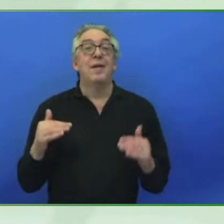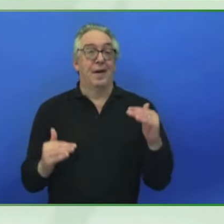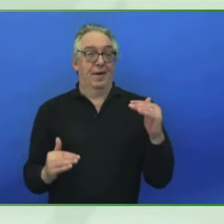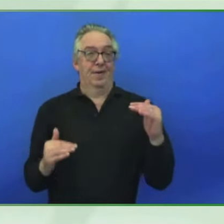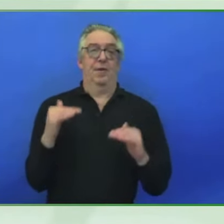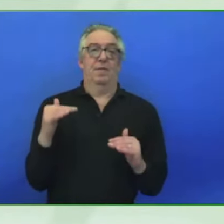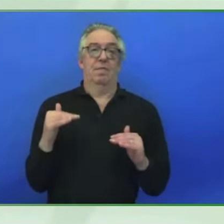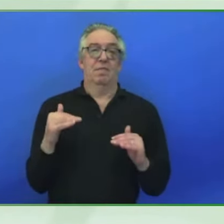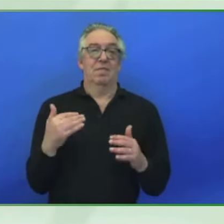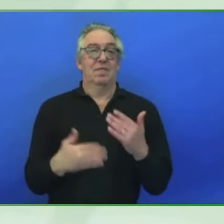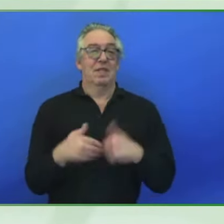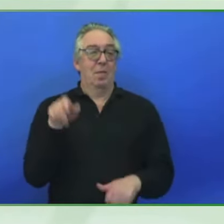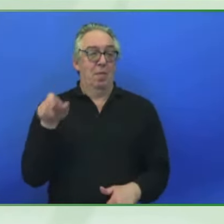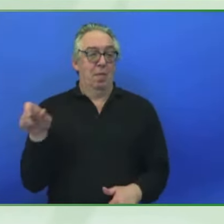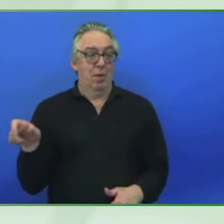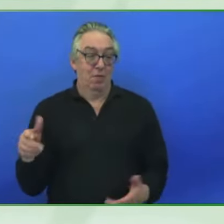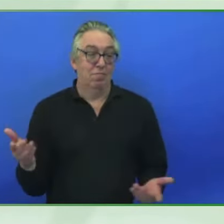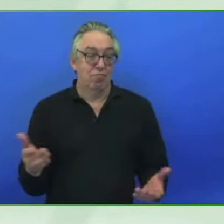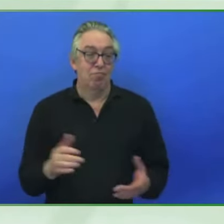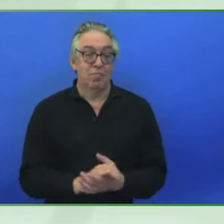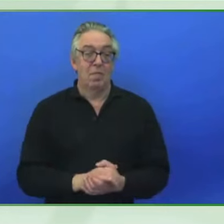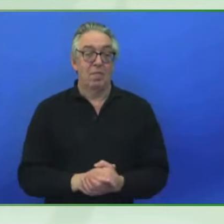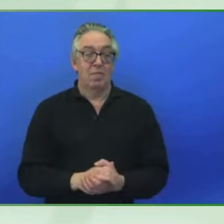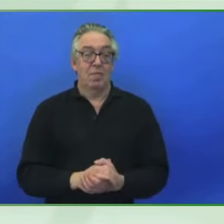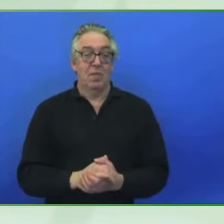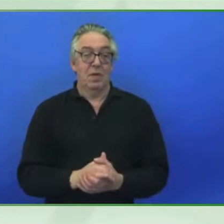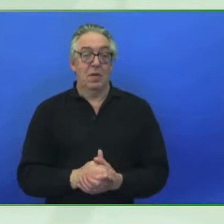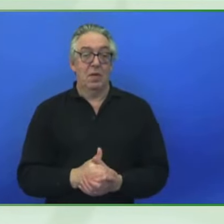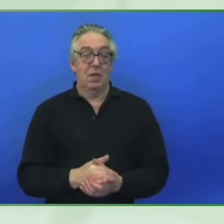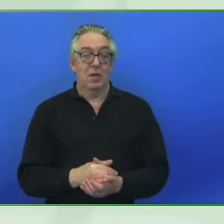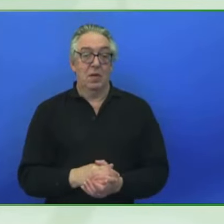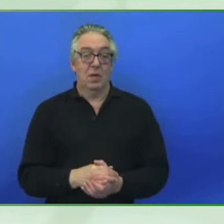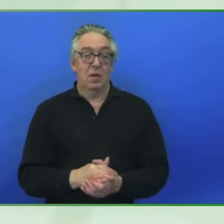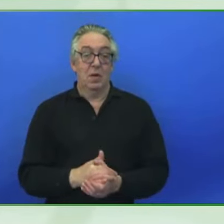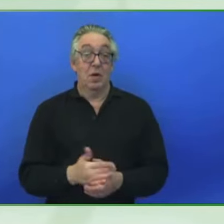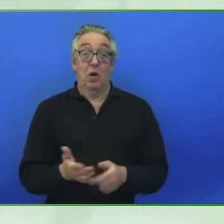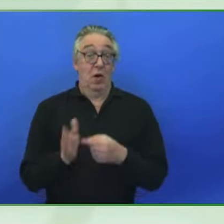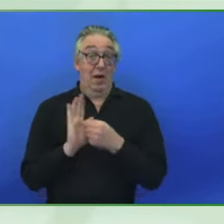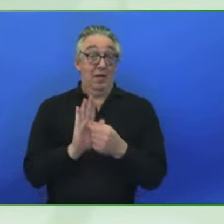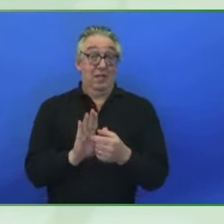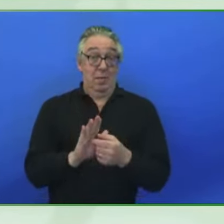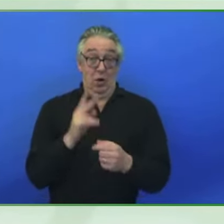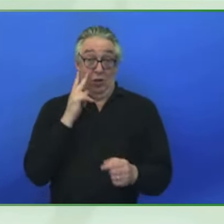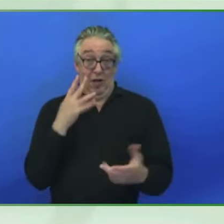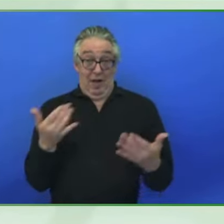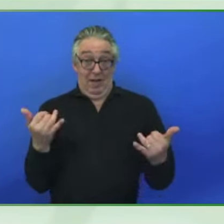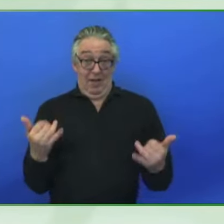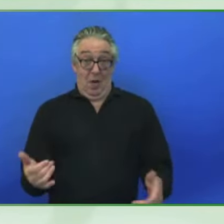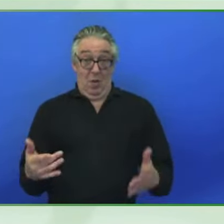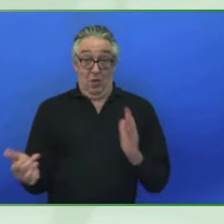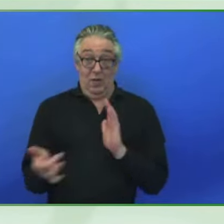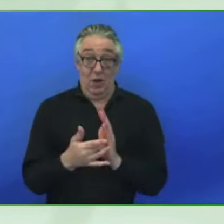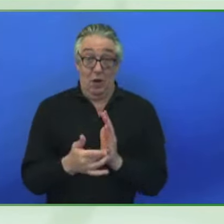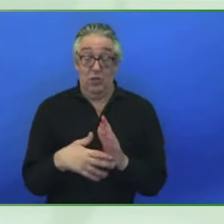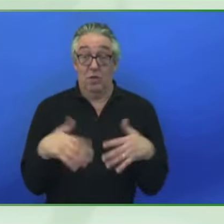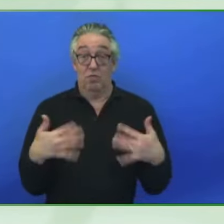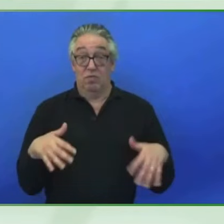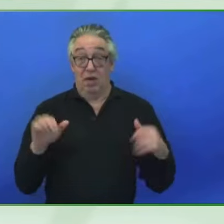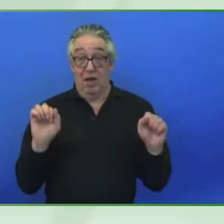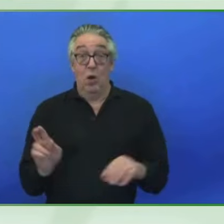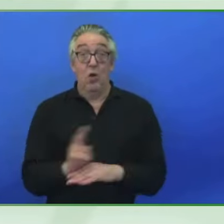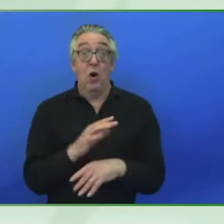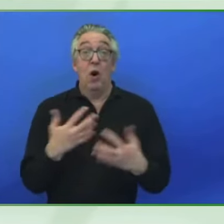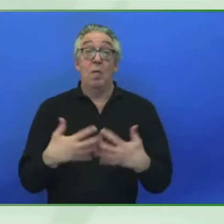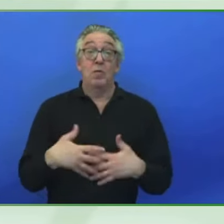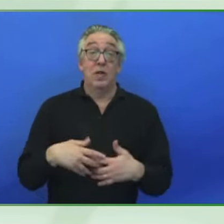disabilities. So when we look at a slide like this, we see that technology today, we can use machines for image recognition, we